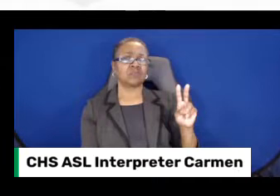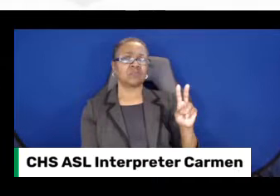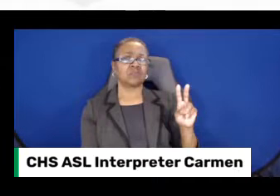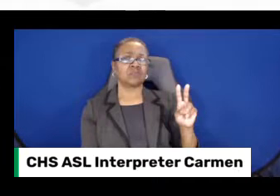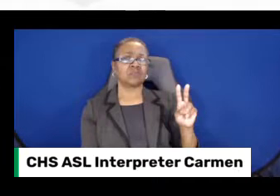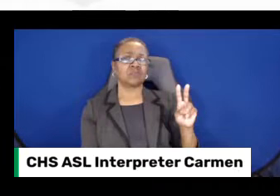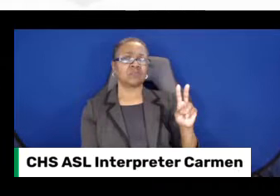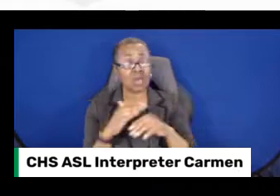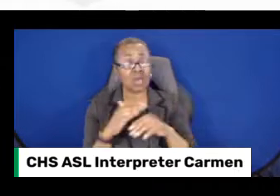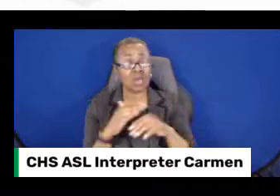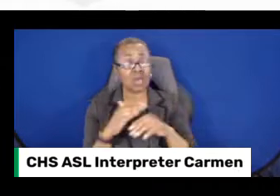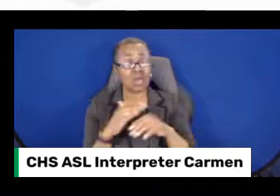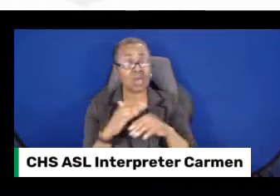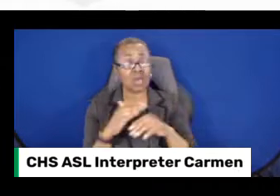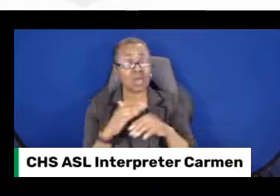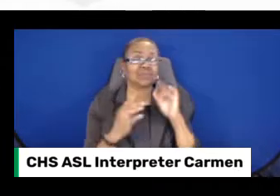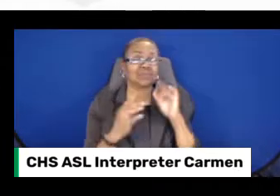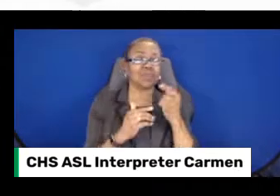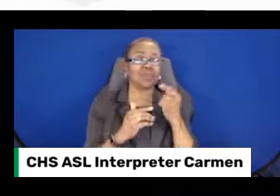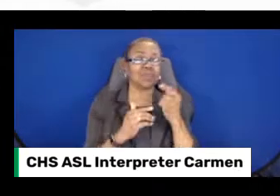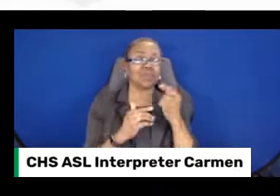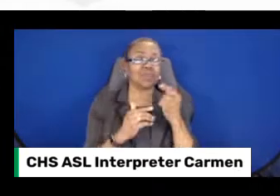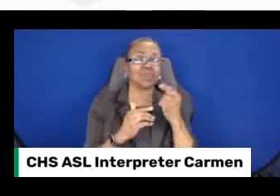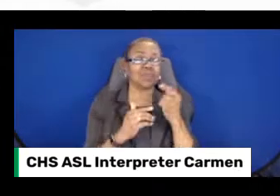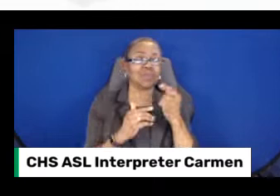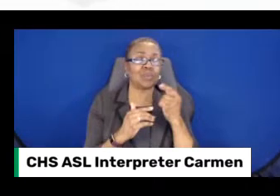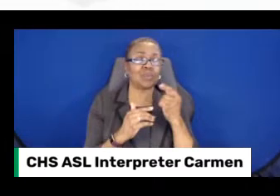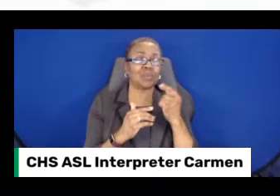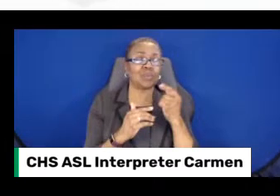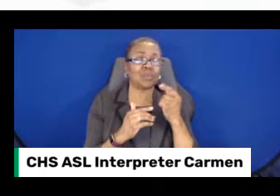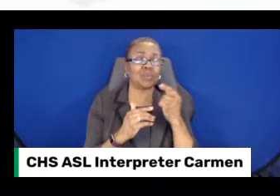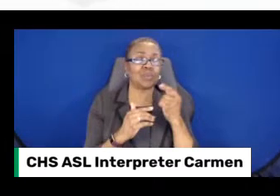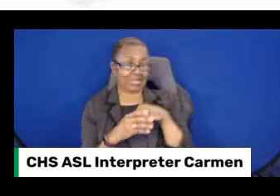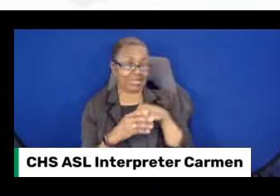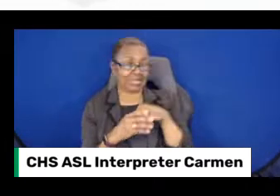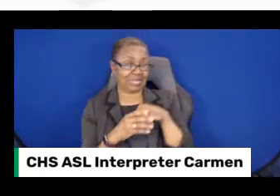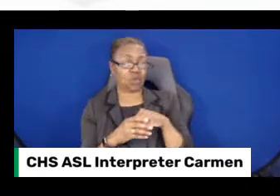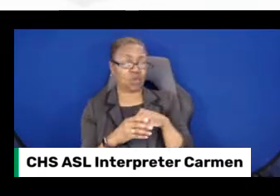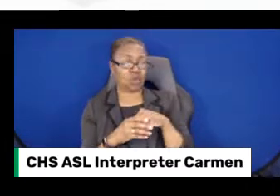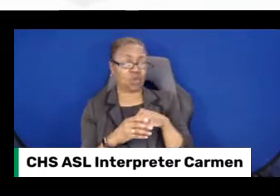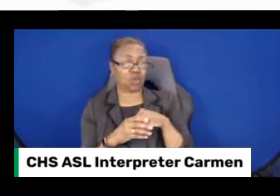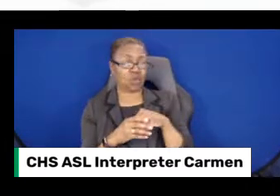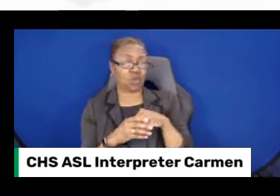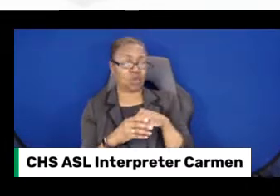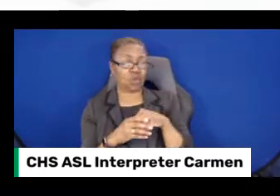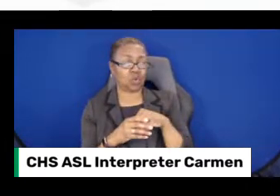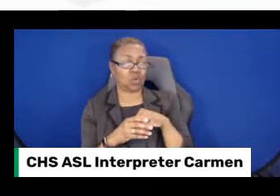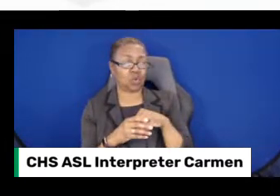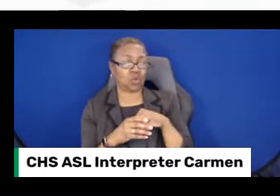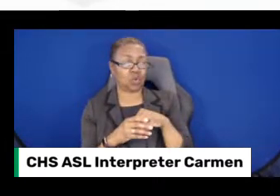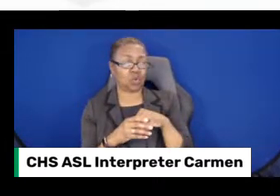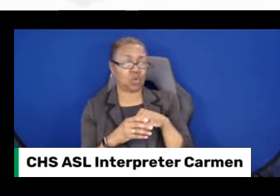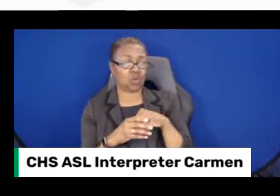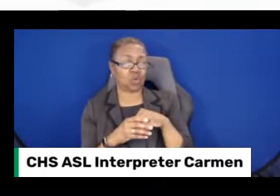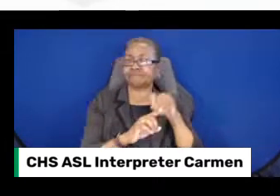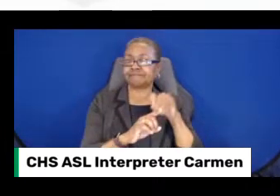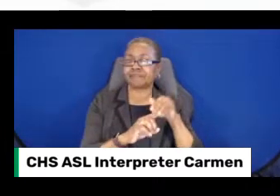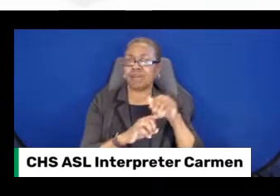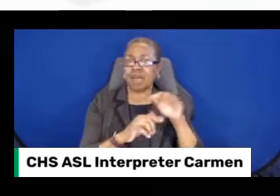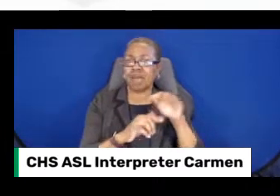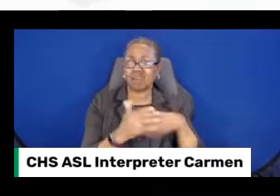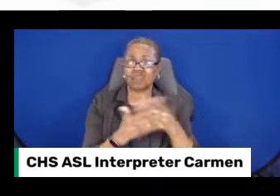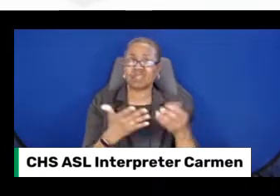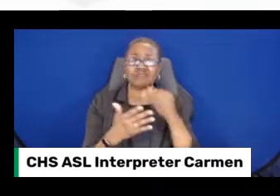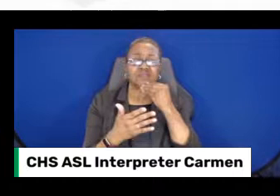or making sure that people have a meal on the table. But I always like to remind everybody of all the things that food means to them. And it should be able